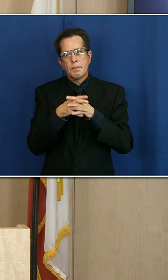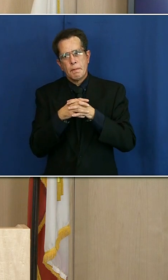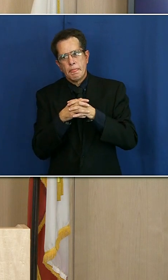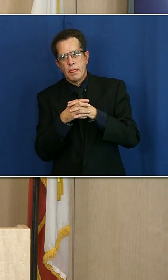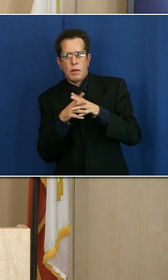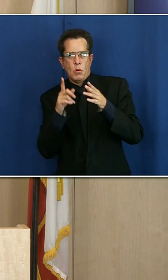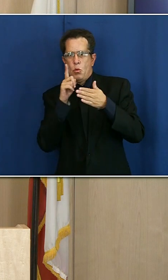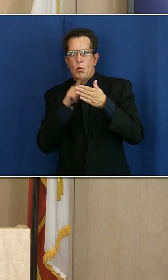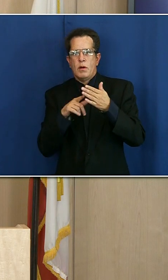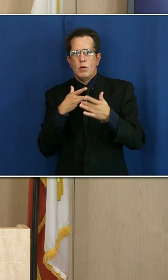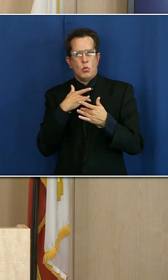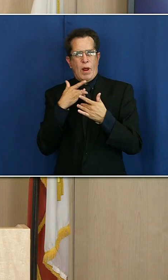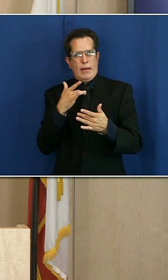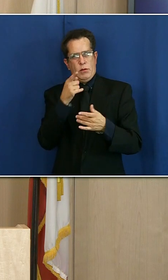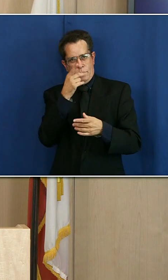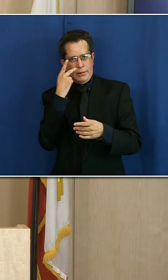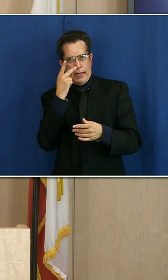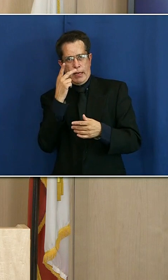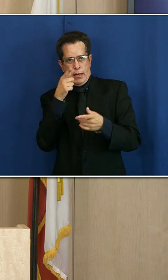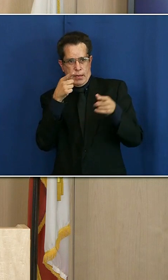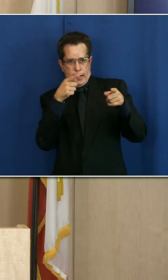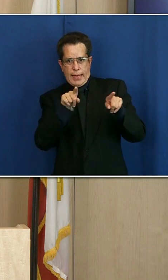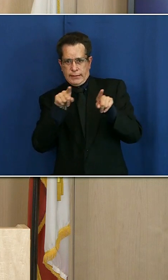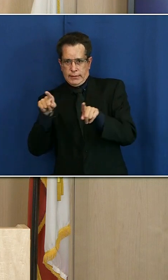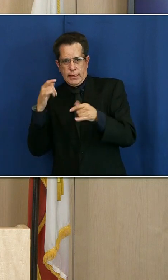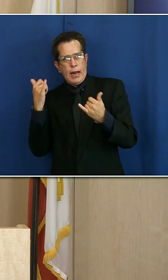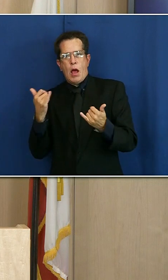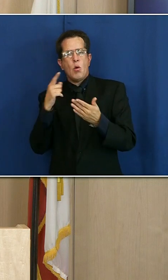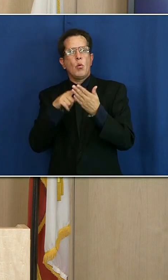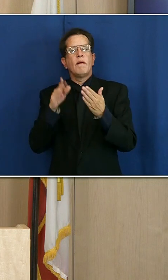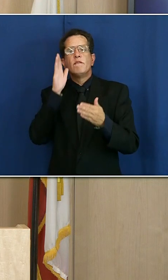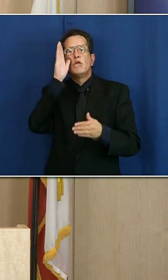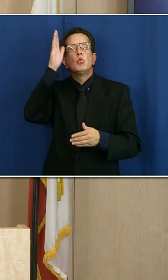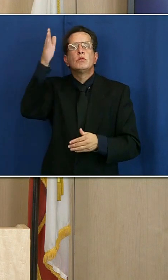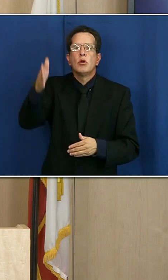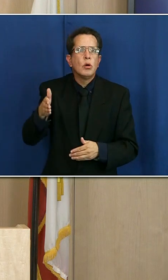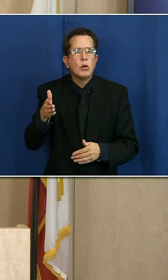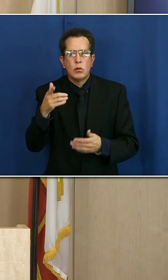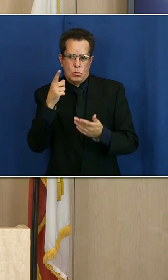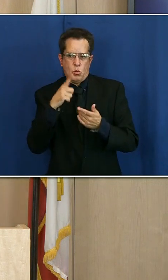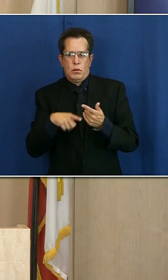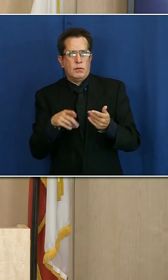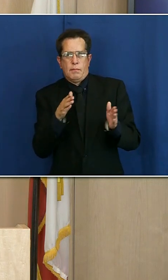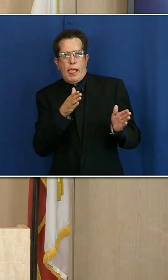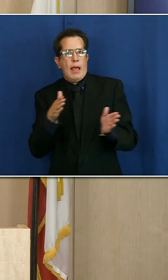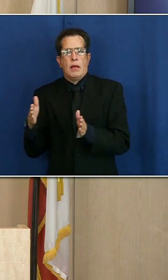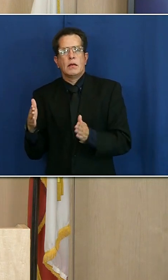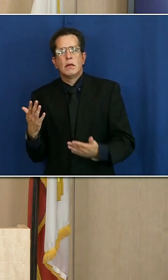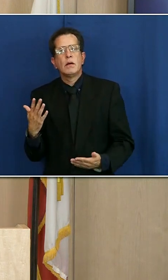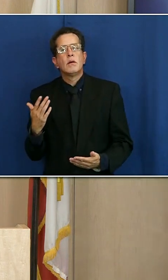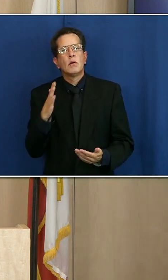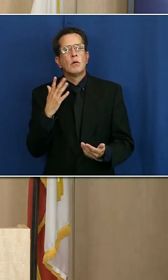the trend of new cases right now and the direction we're headed? Okay, Dr. McDonald?